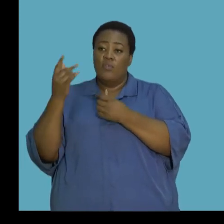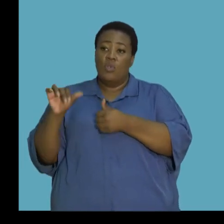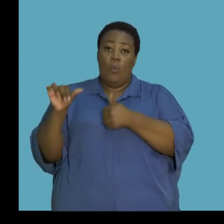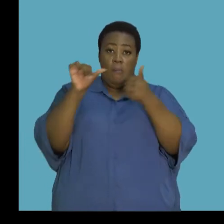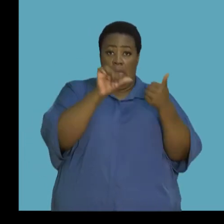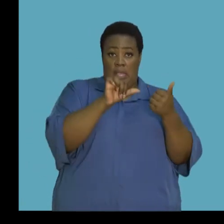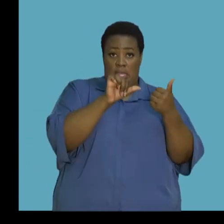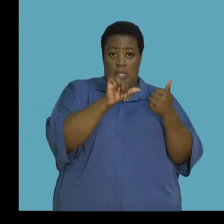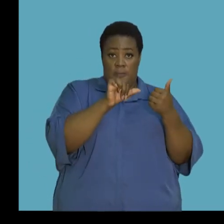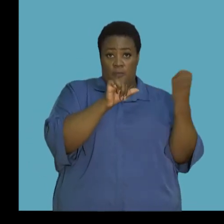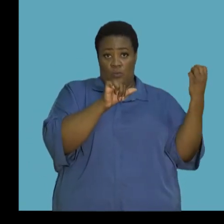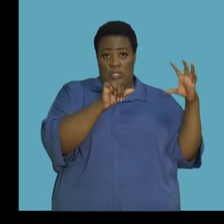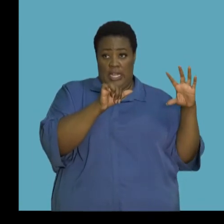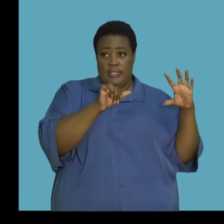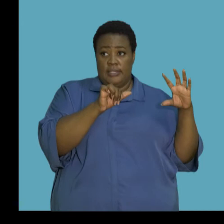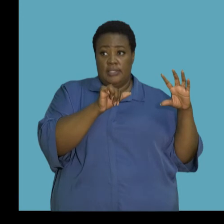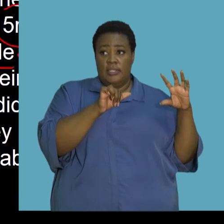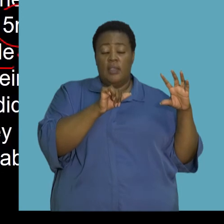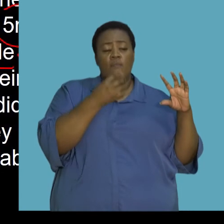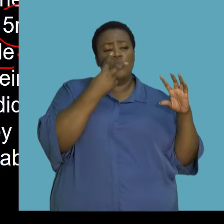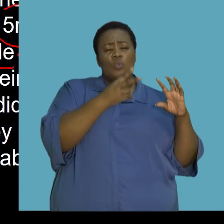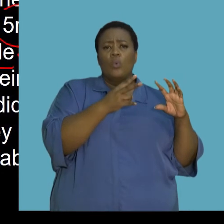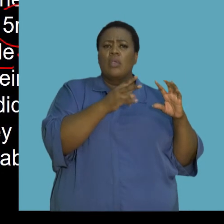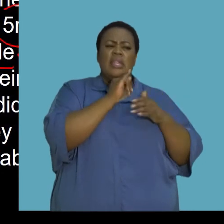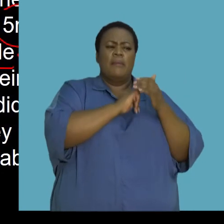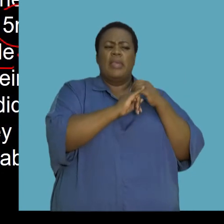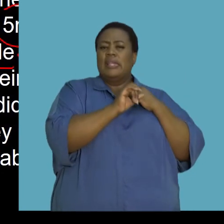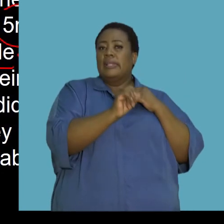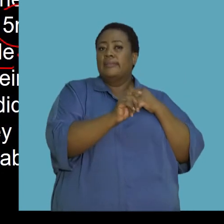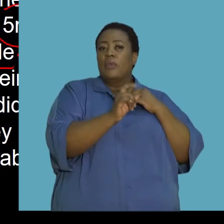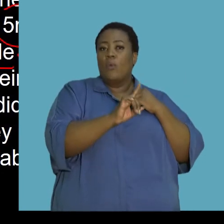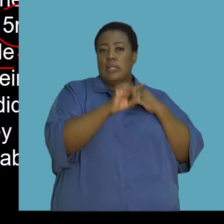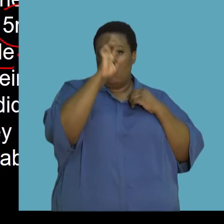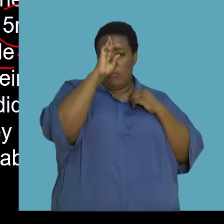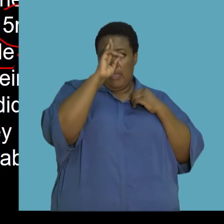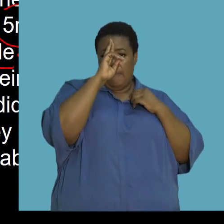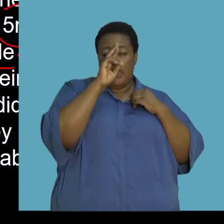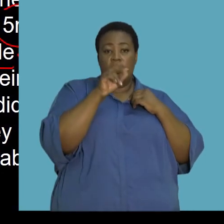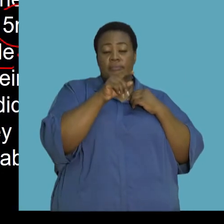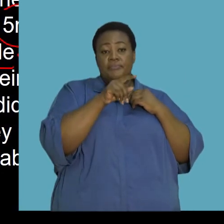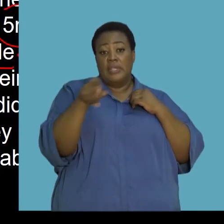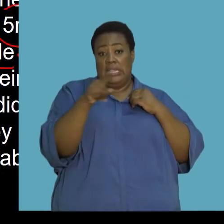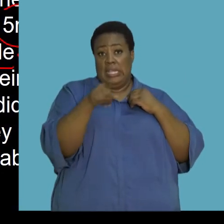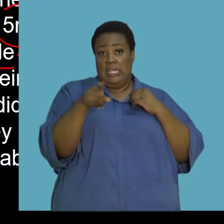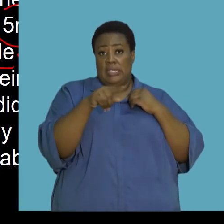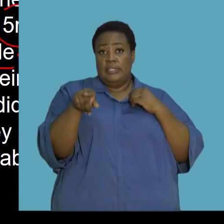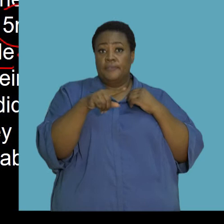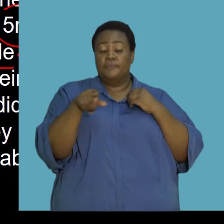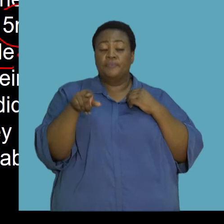So if we go back to that slide, and if we were to look at what is the independent variable, remember that